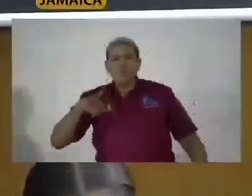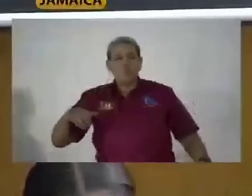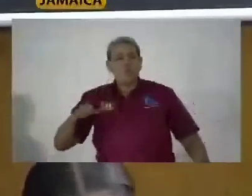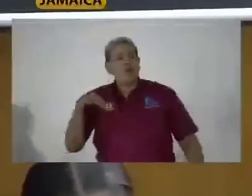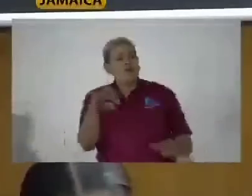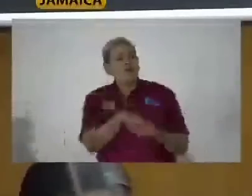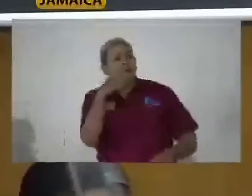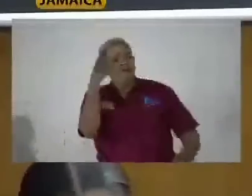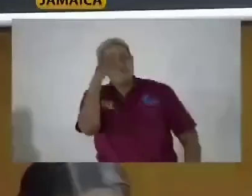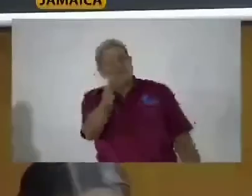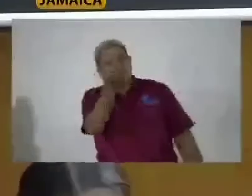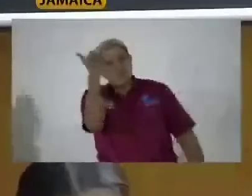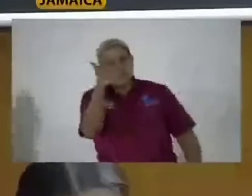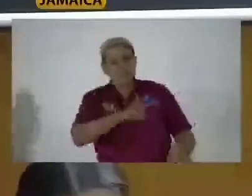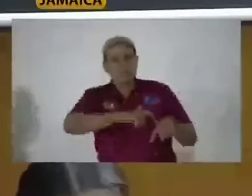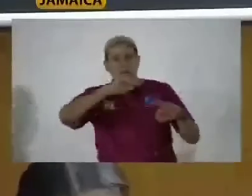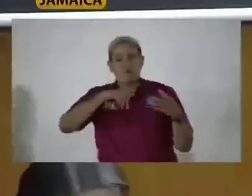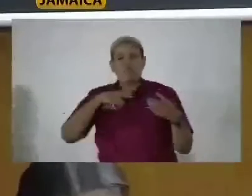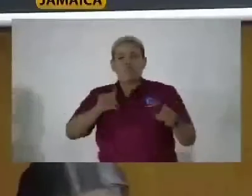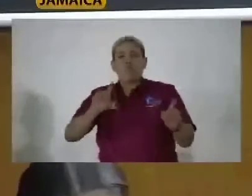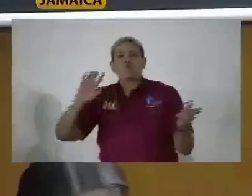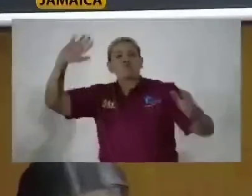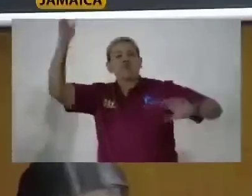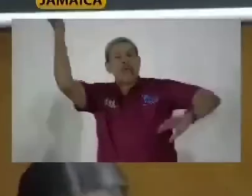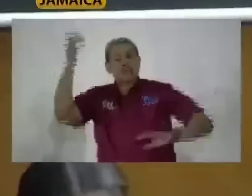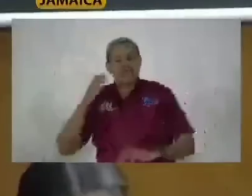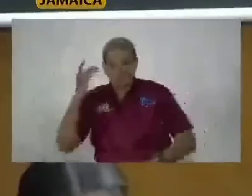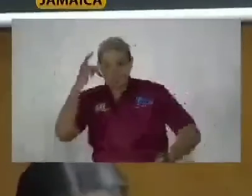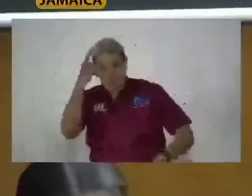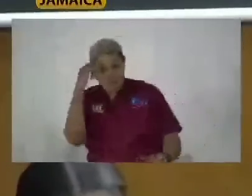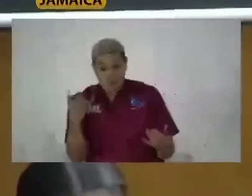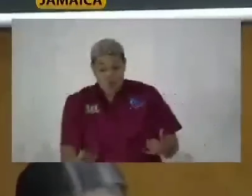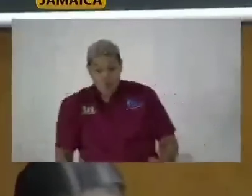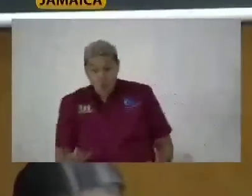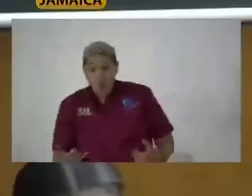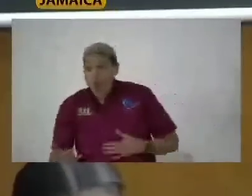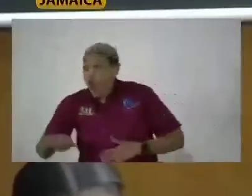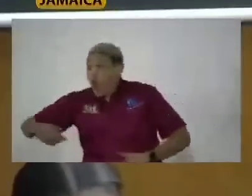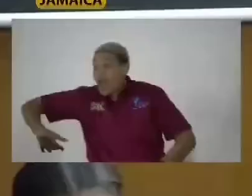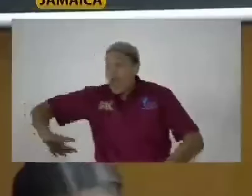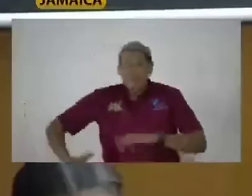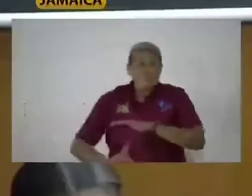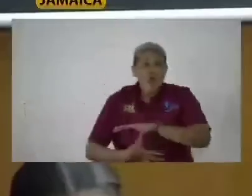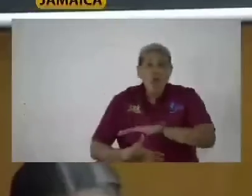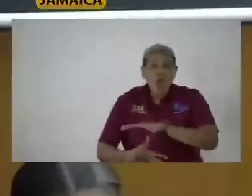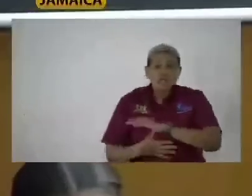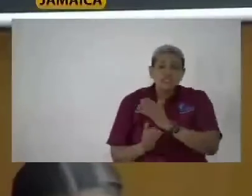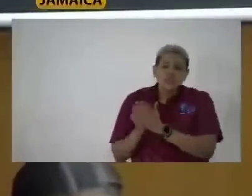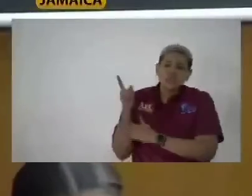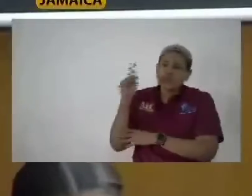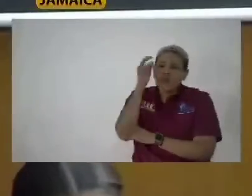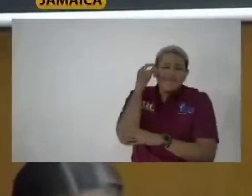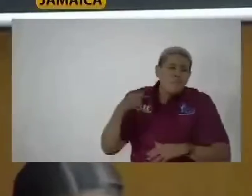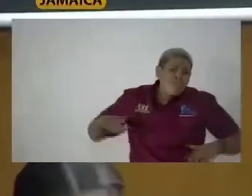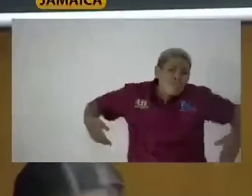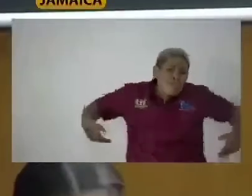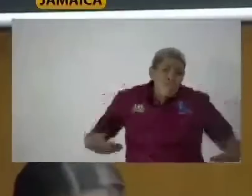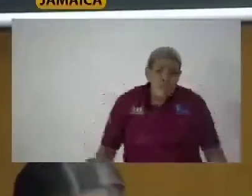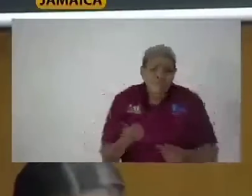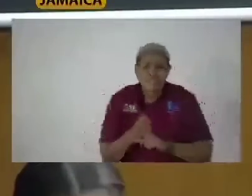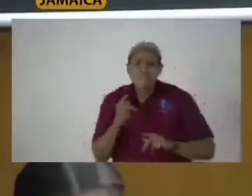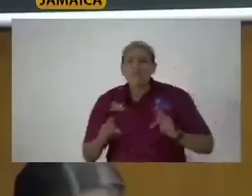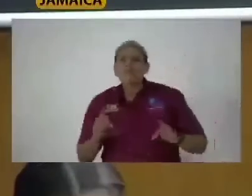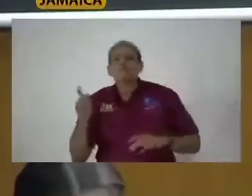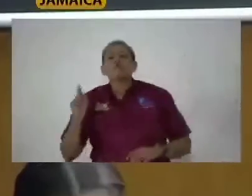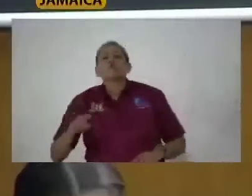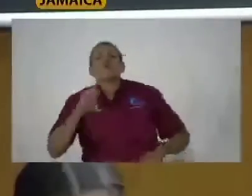them garbage in times of crisis. Because for now, garbage has not been prioritized by that government. The people